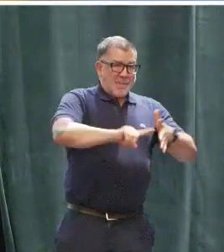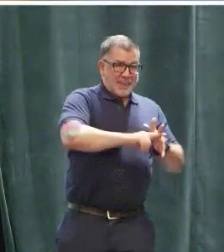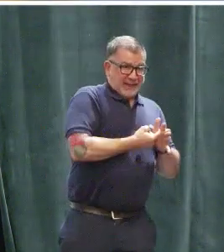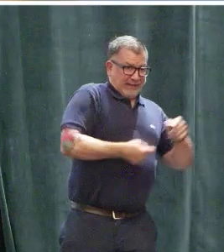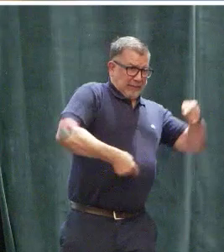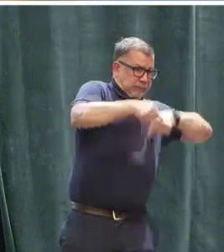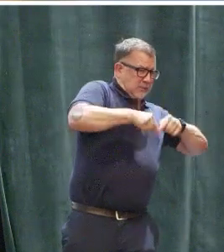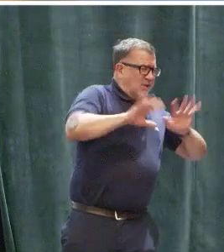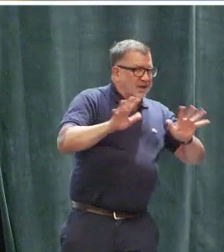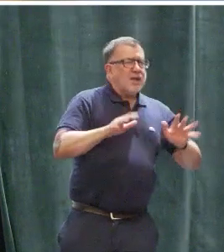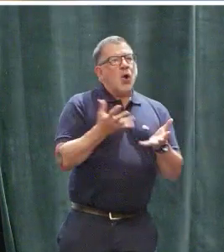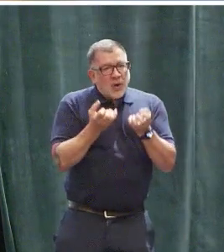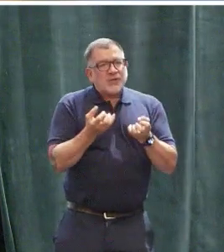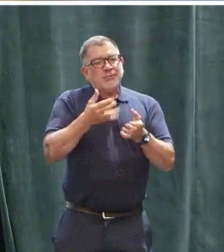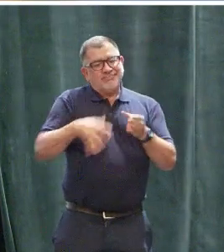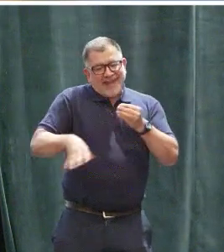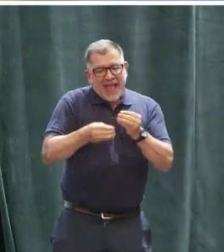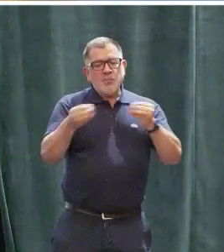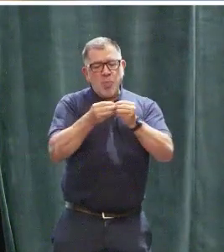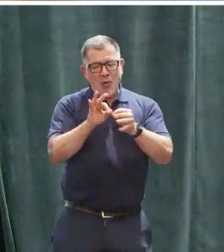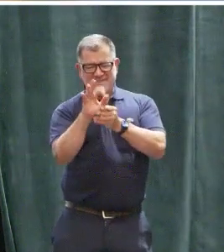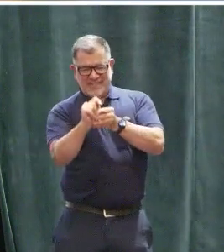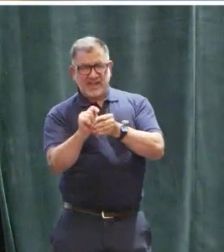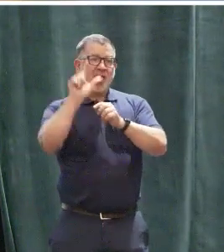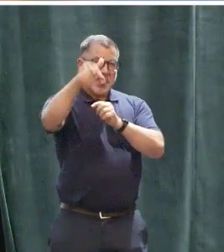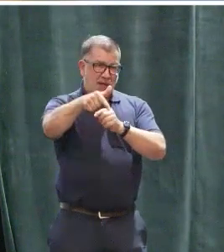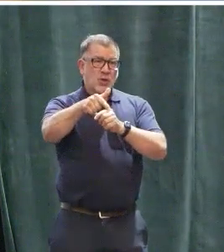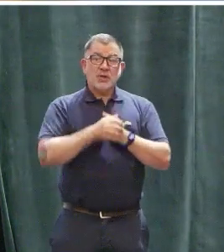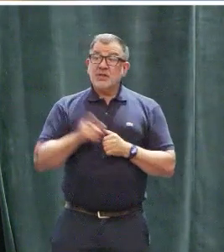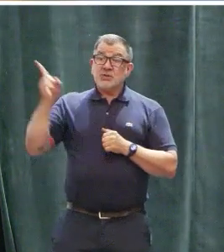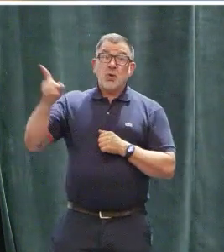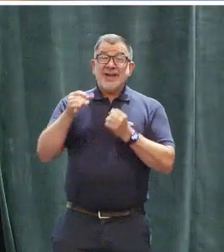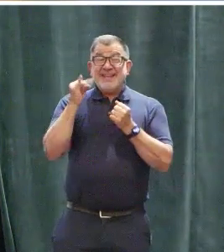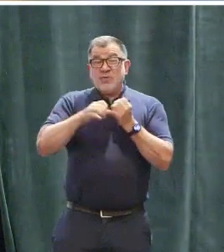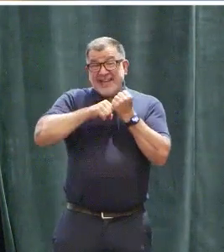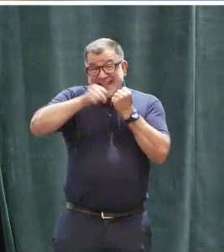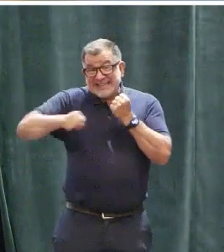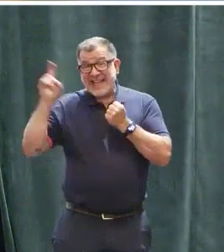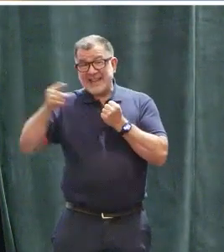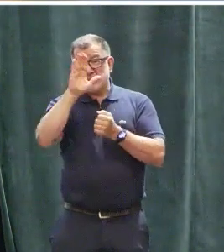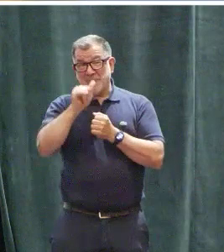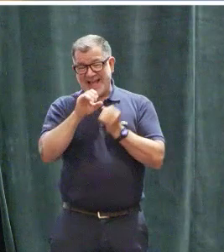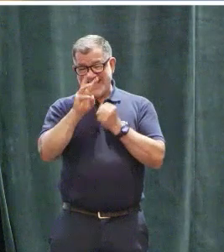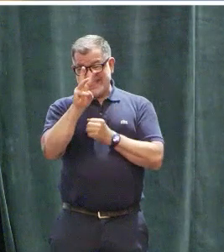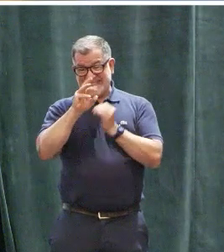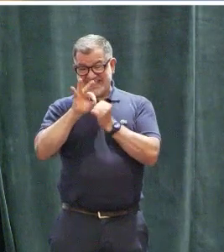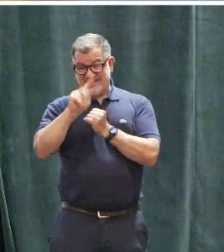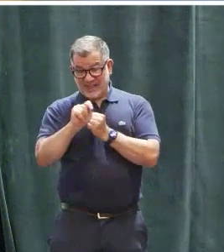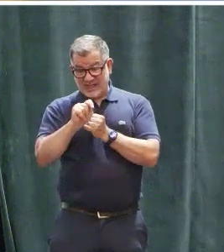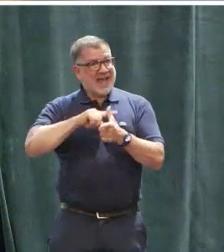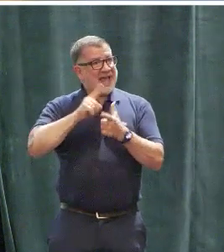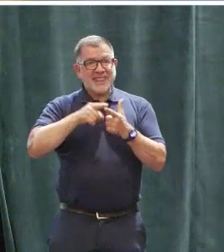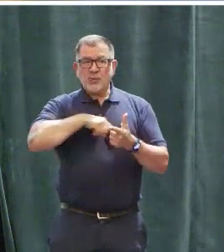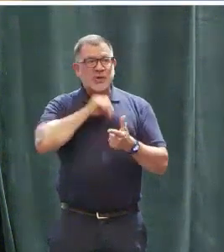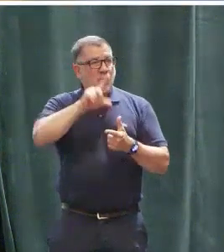of this esplanade by 6 feet allows us, and the raising of the